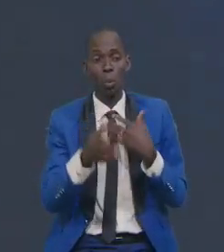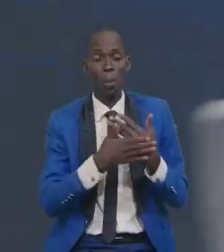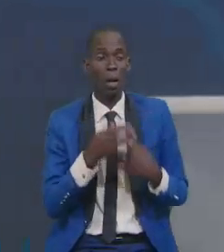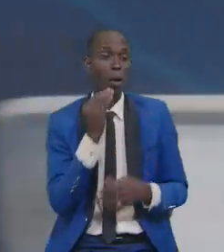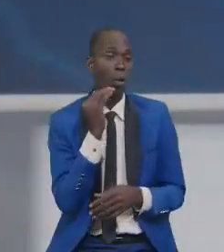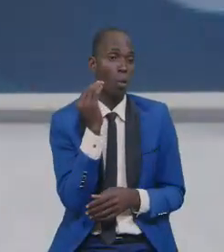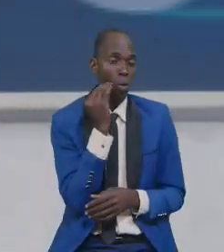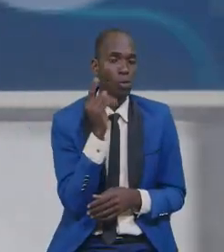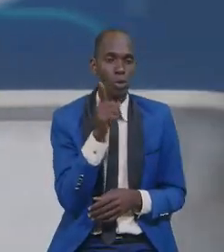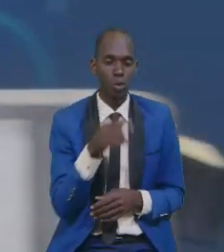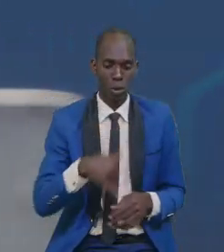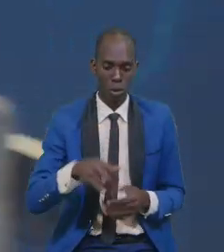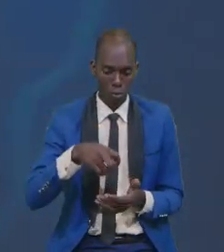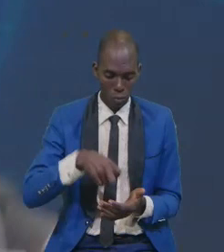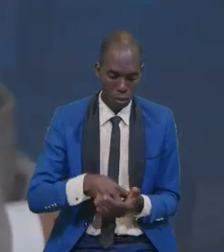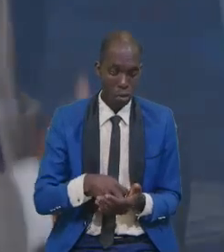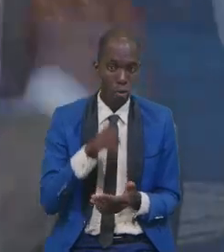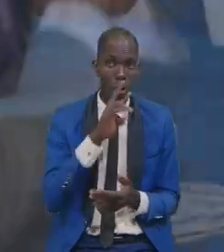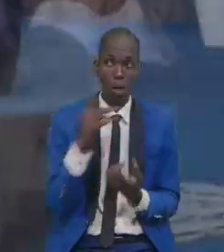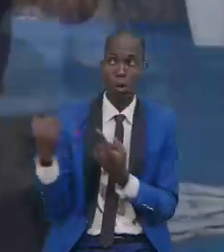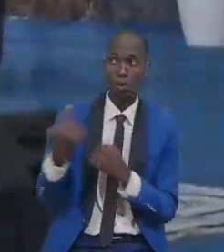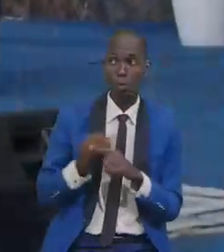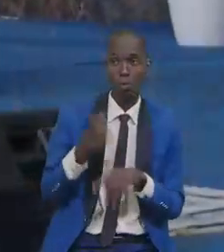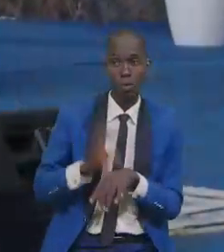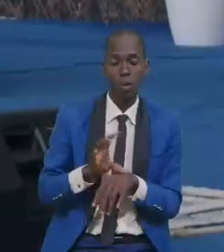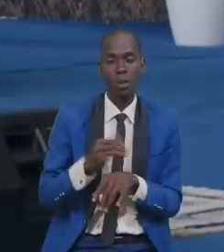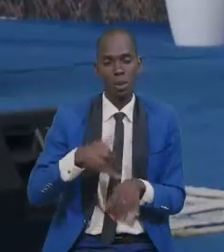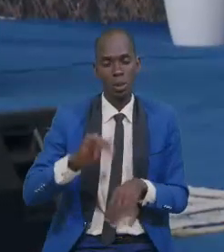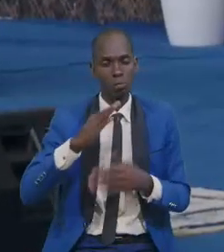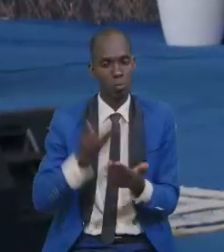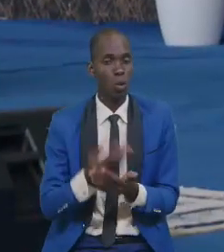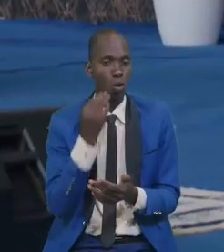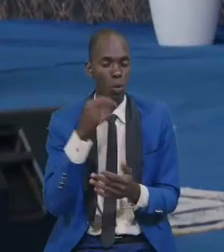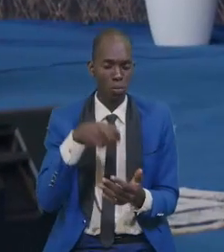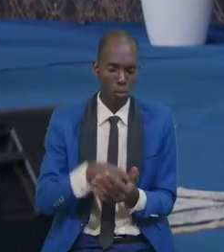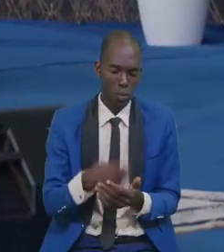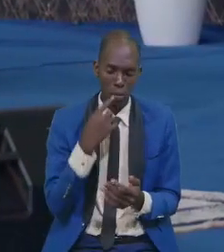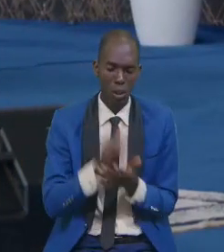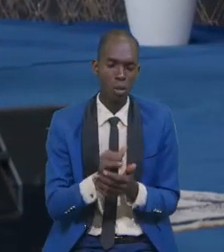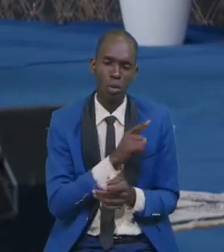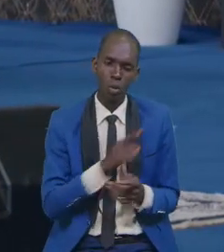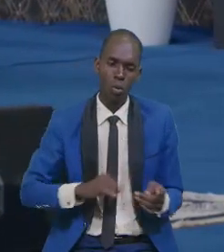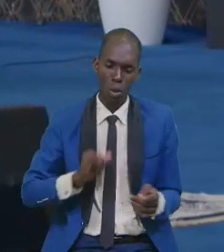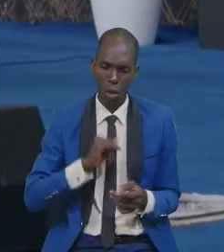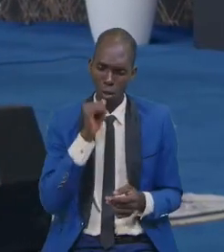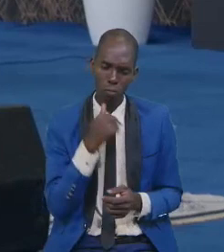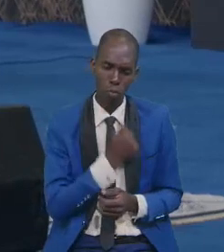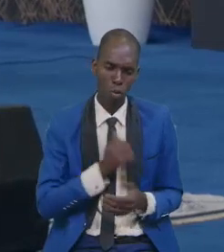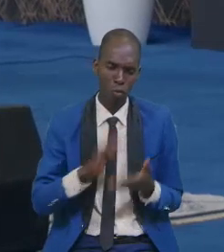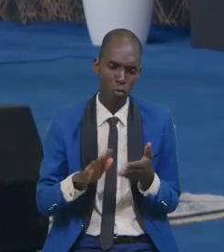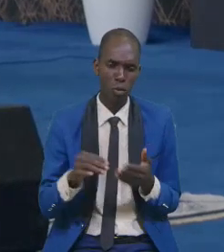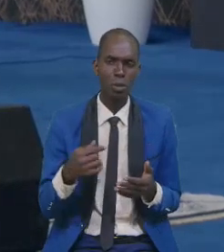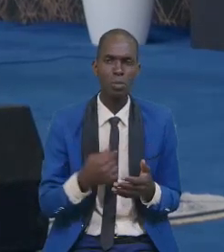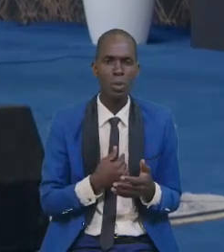you kneel down, you are coming from the service, and say, God, I am sorry. Forgive me. How about the one you